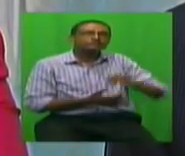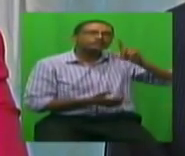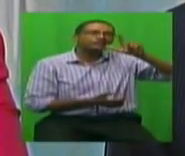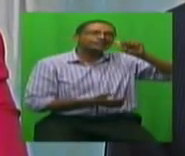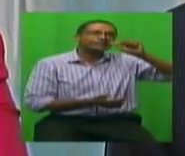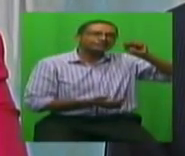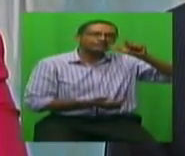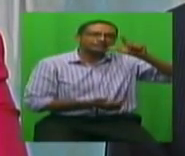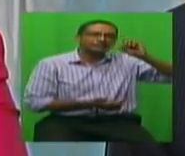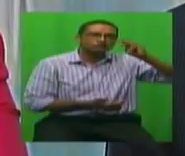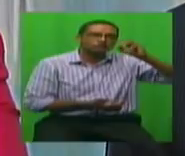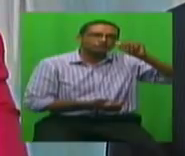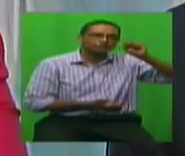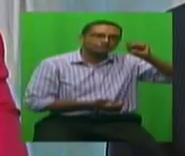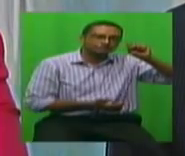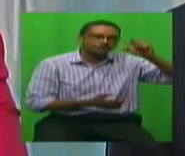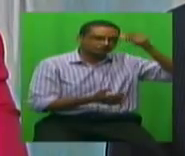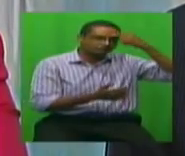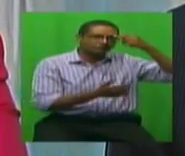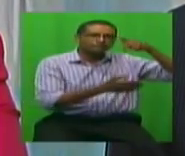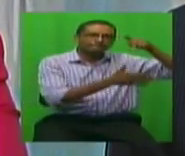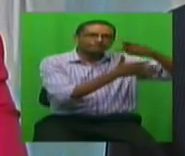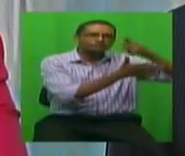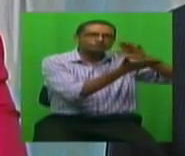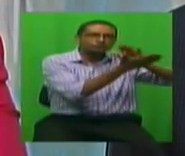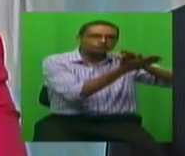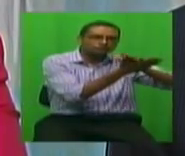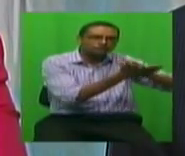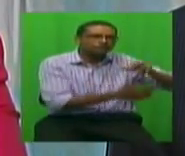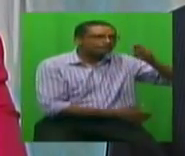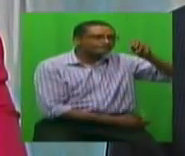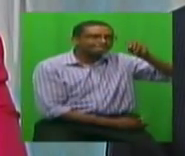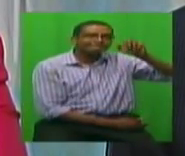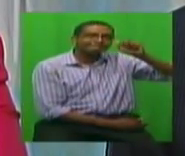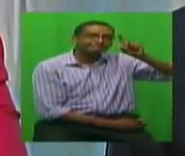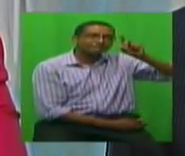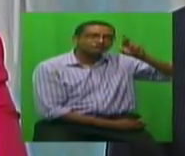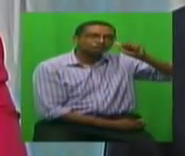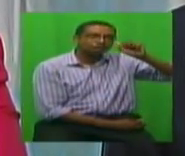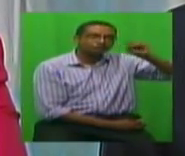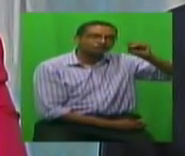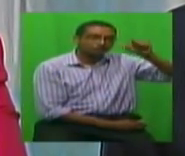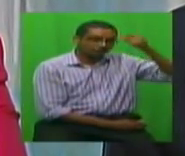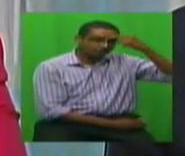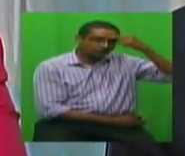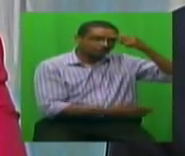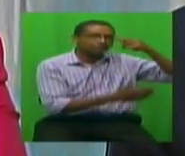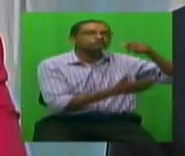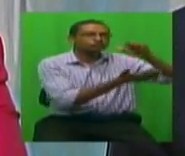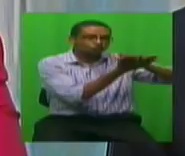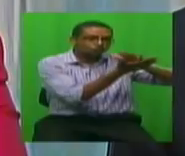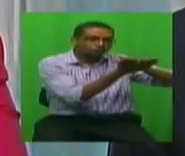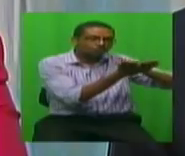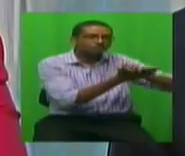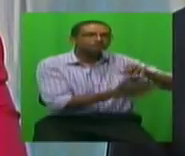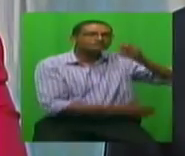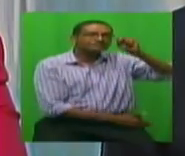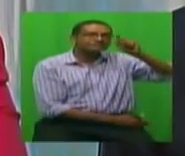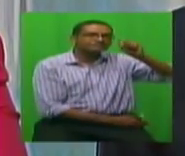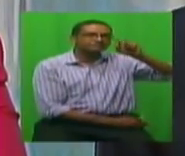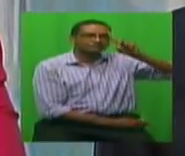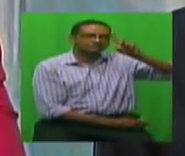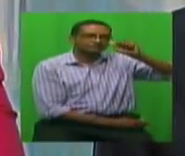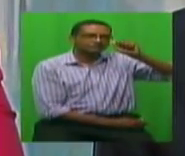Lomas Government Primary School, the Madras Government Primary School, the St. David's RC Primary